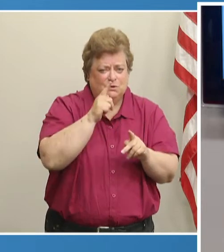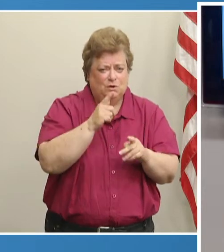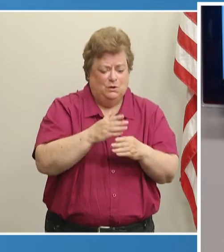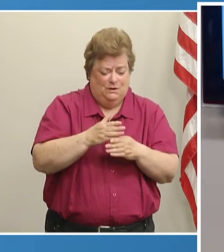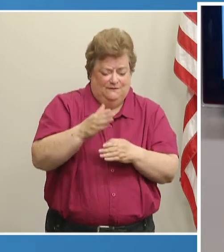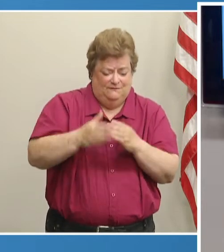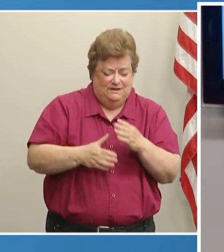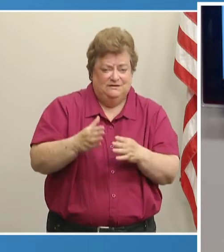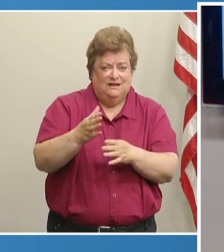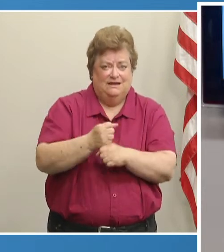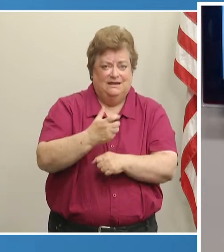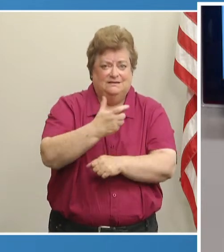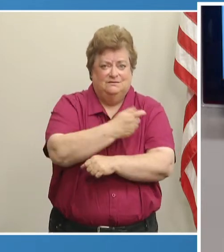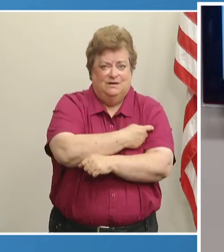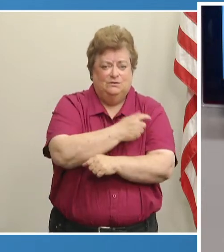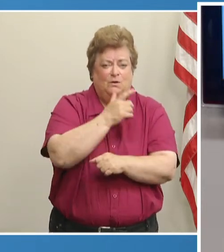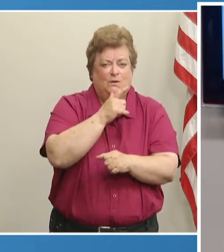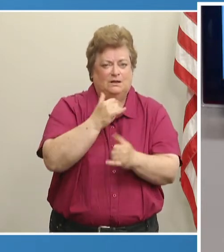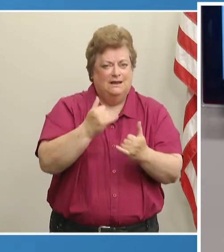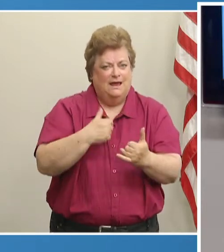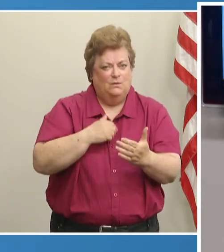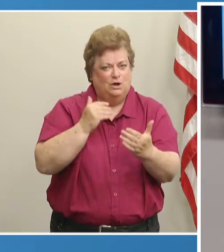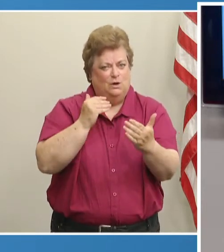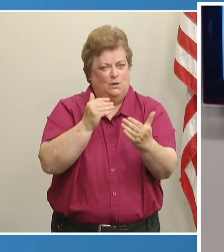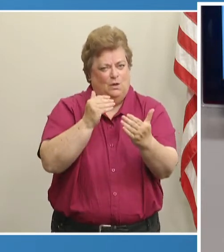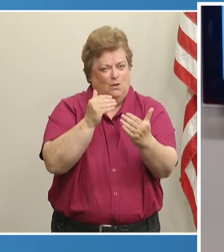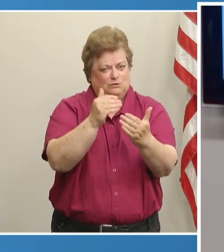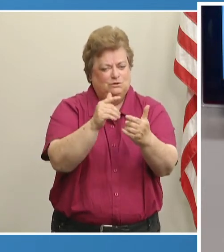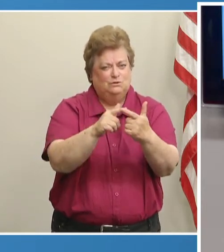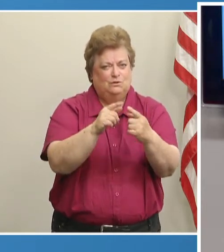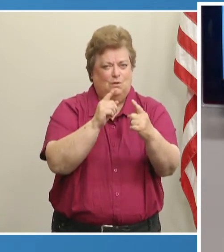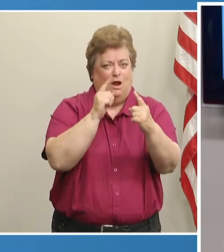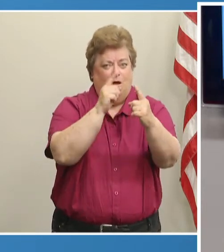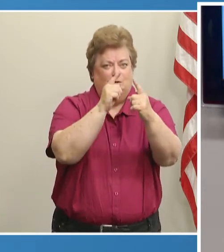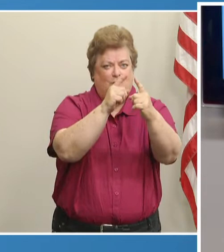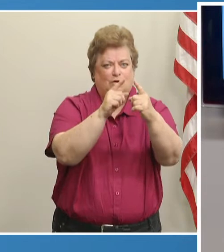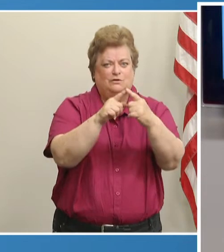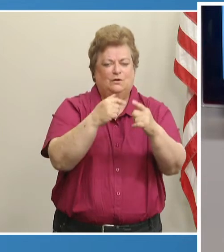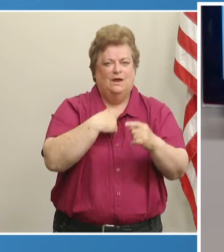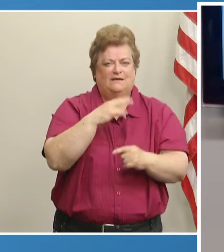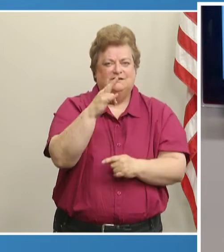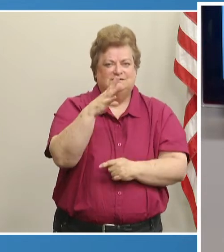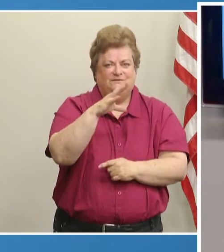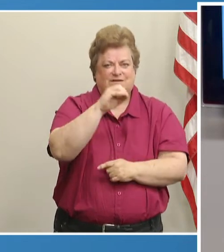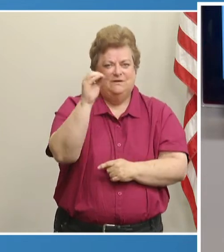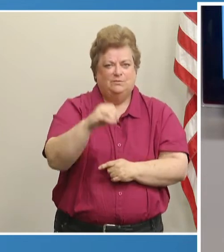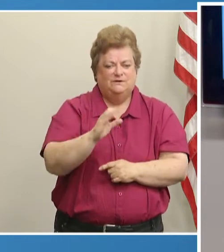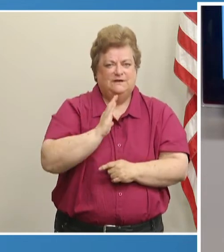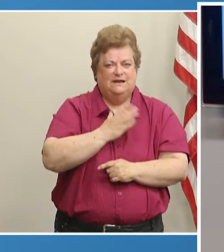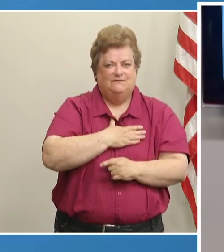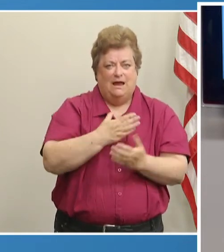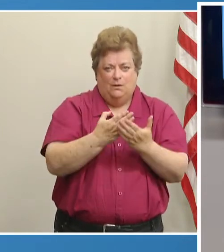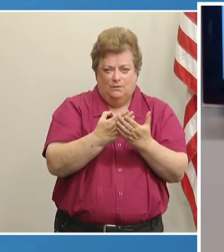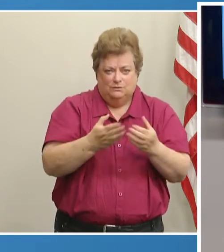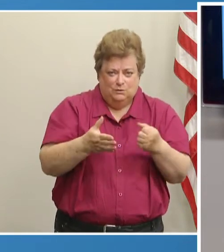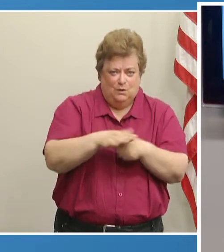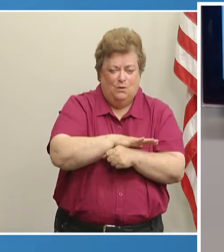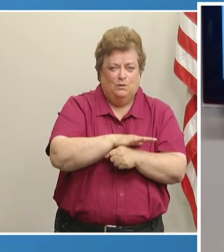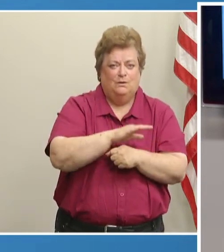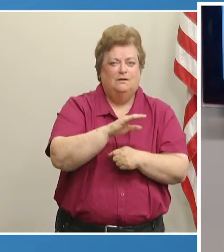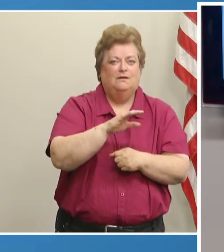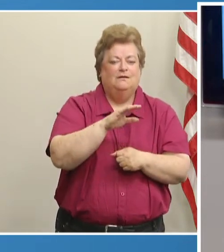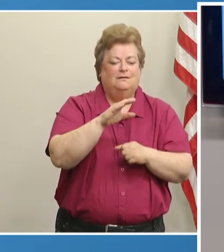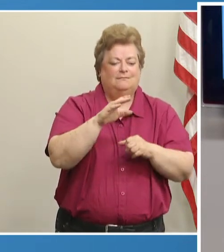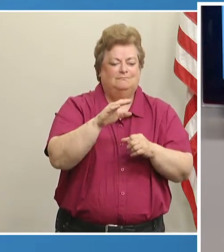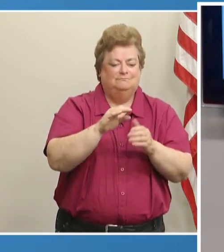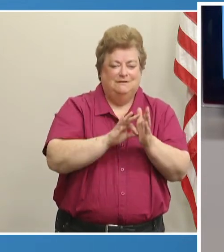completes vaccination brings us closer to reaching our goal of having 75% of our community